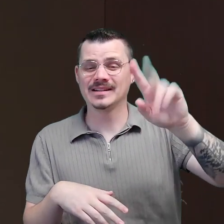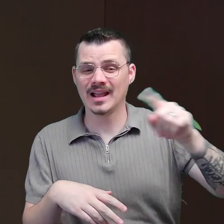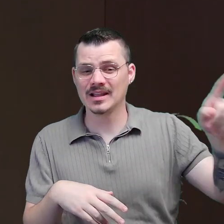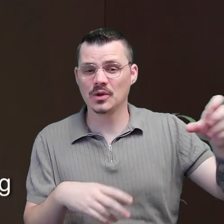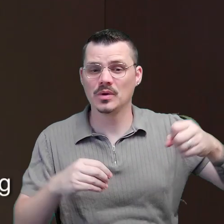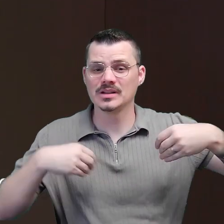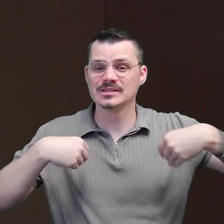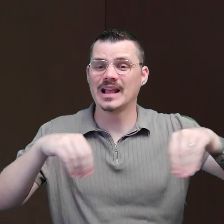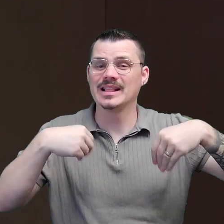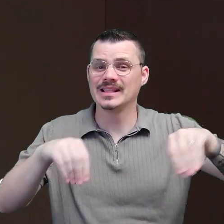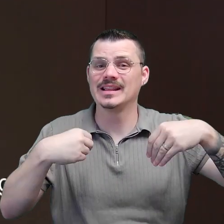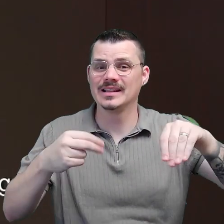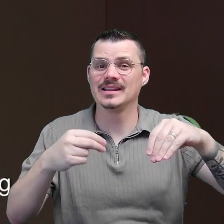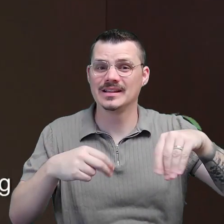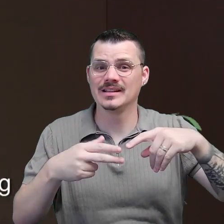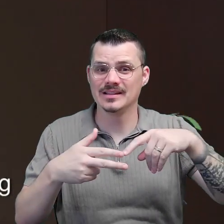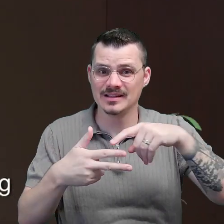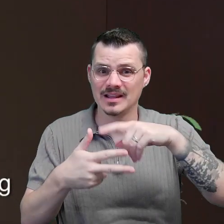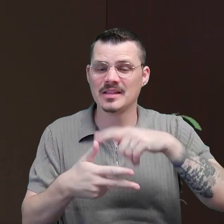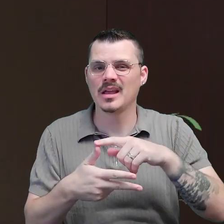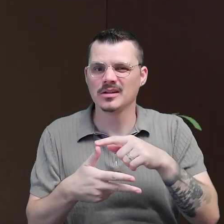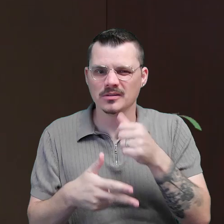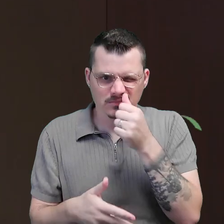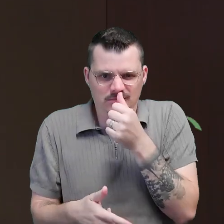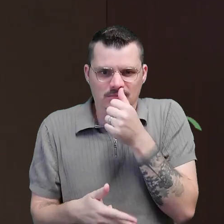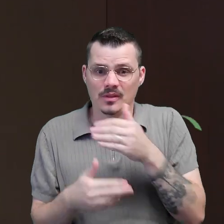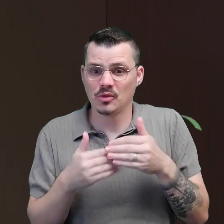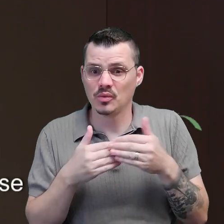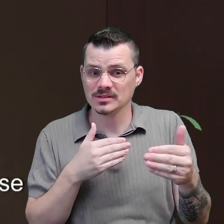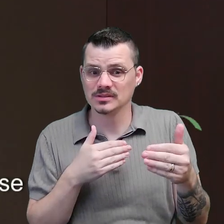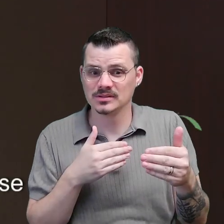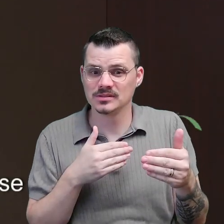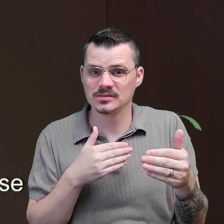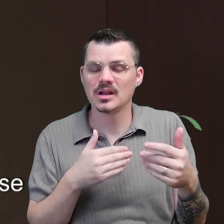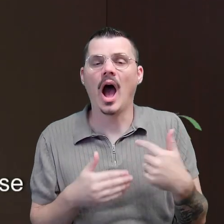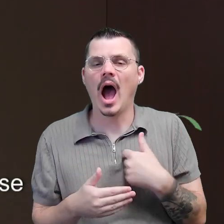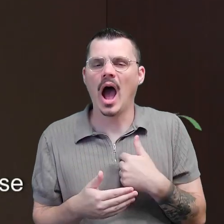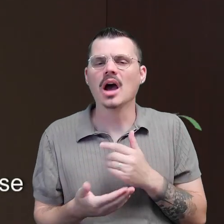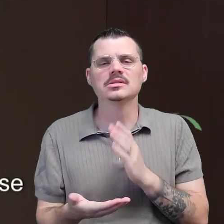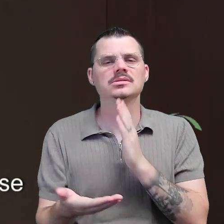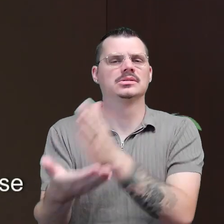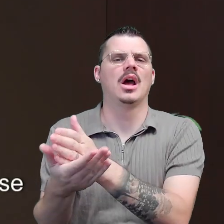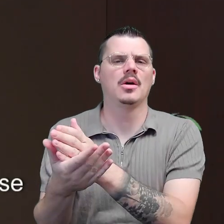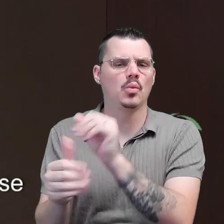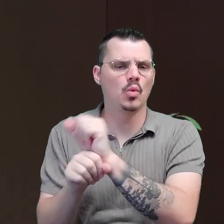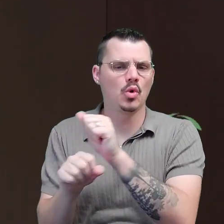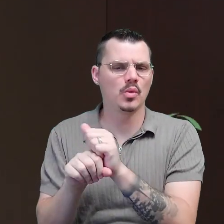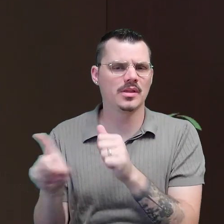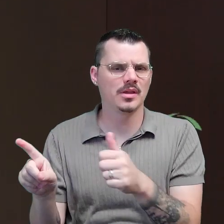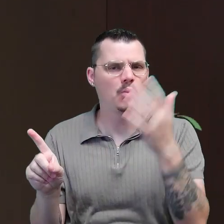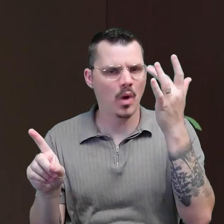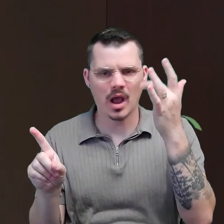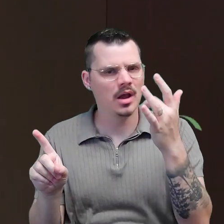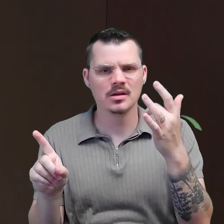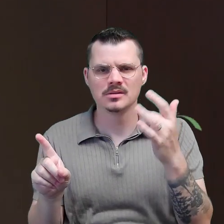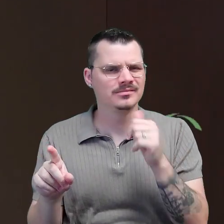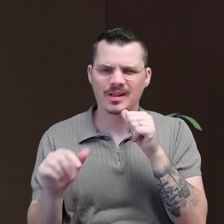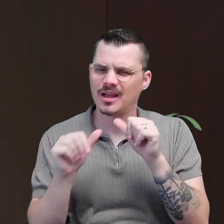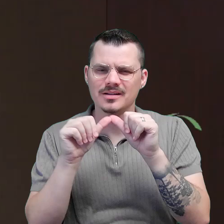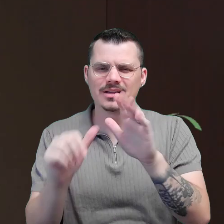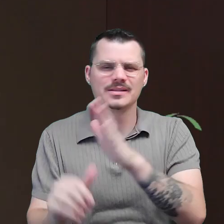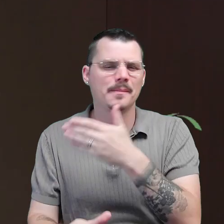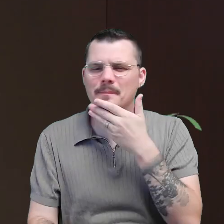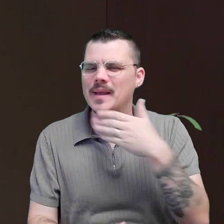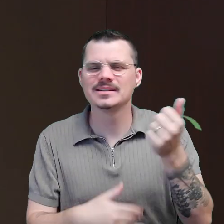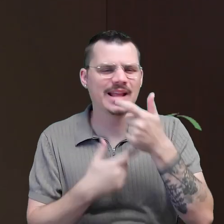selling 2 out of 3 prescriptions and snorting the rest. That's a guy I stopped working with because it was not in his